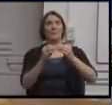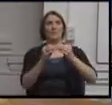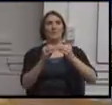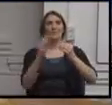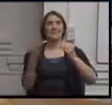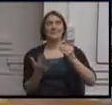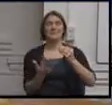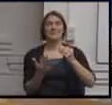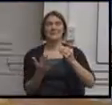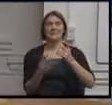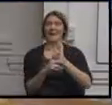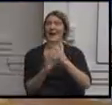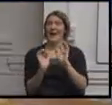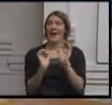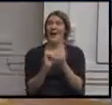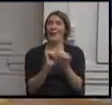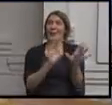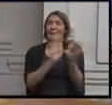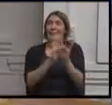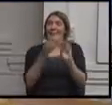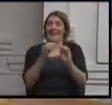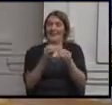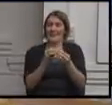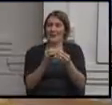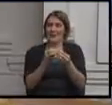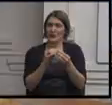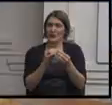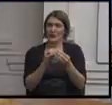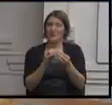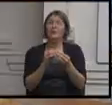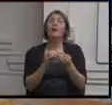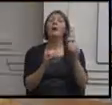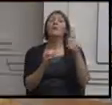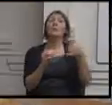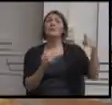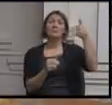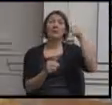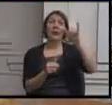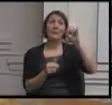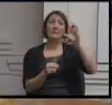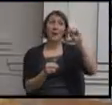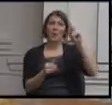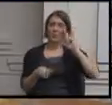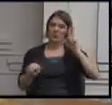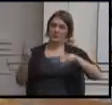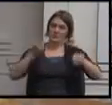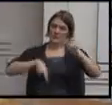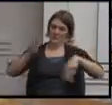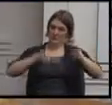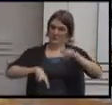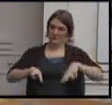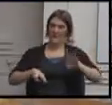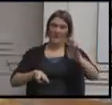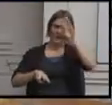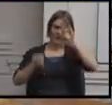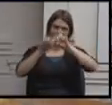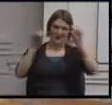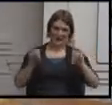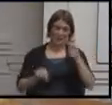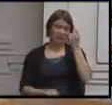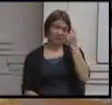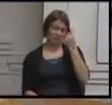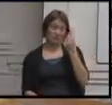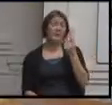how this is calculated is based on a variety of factors. About 10% of that rating